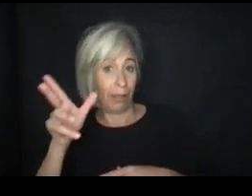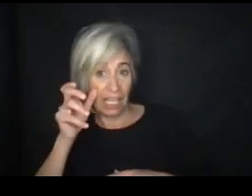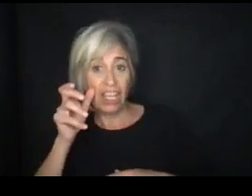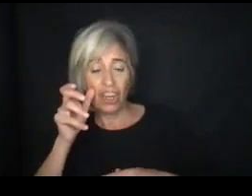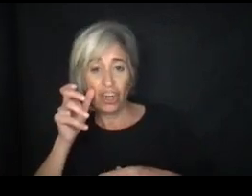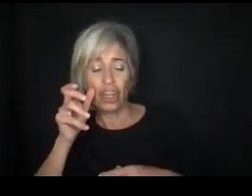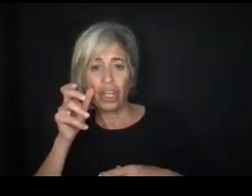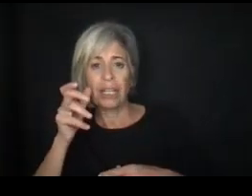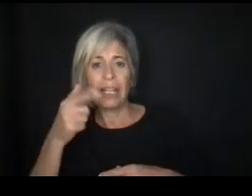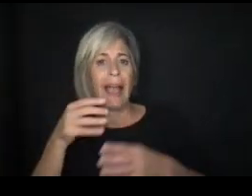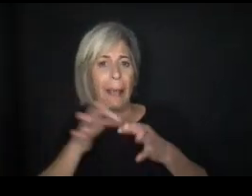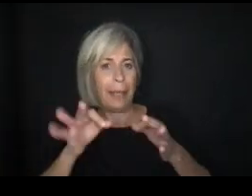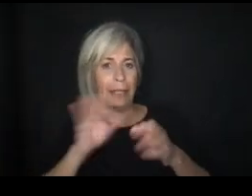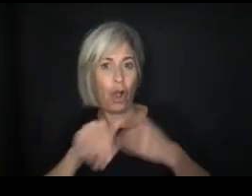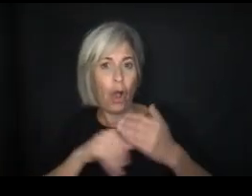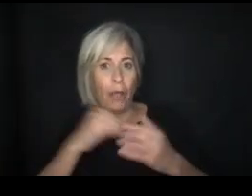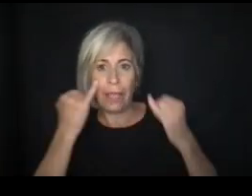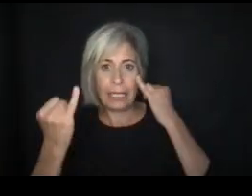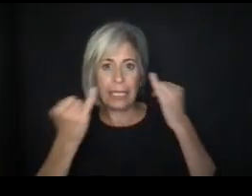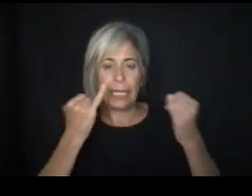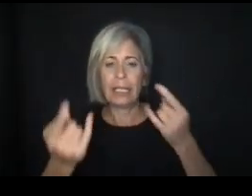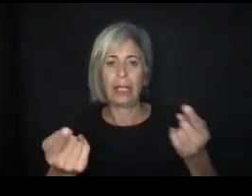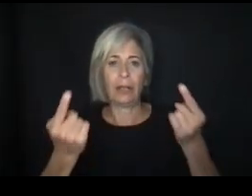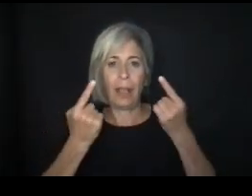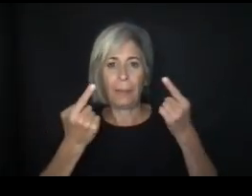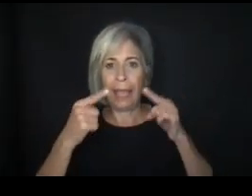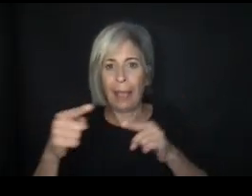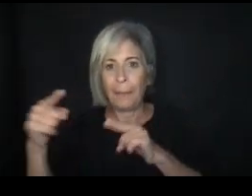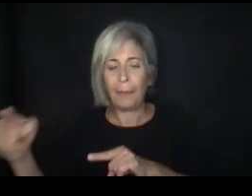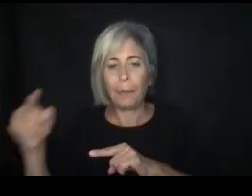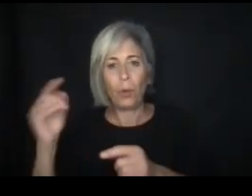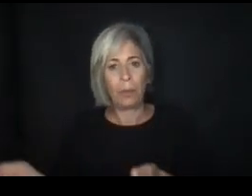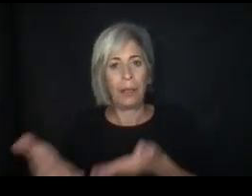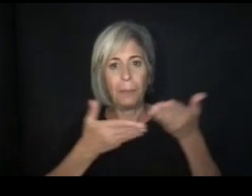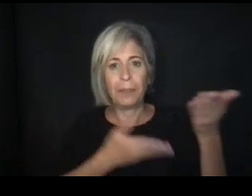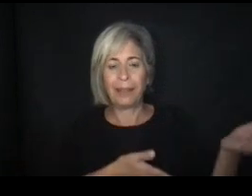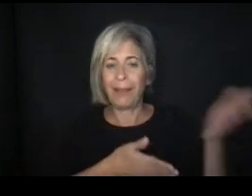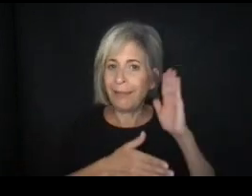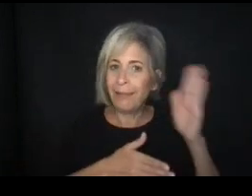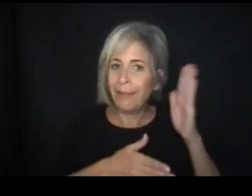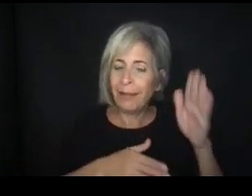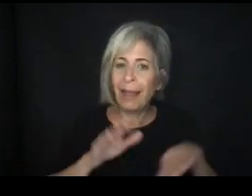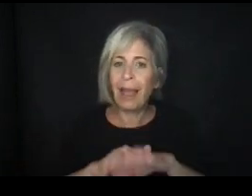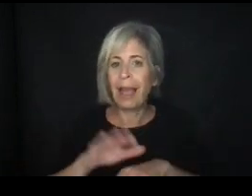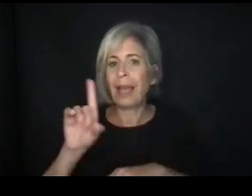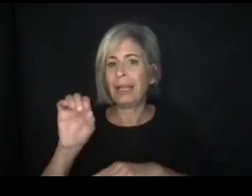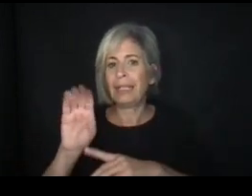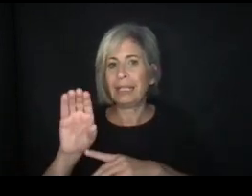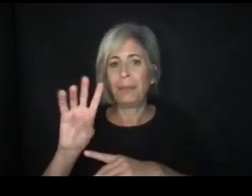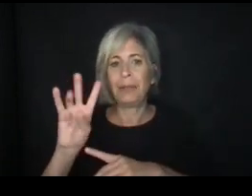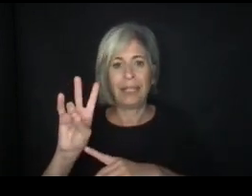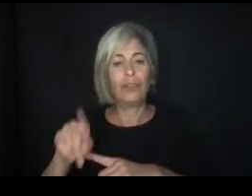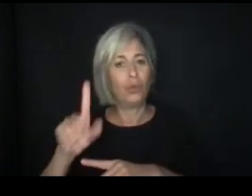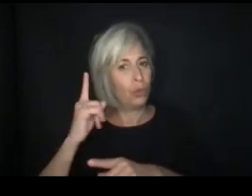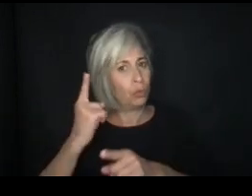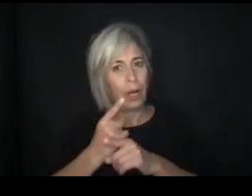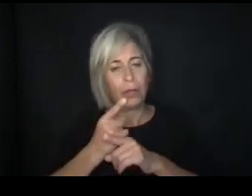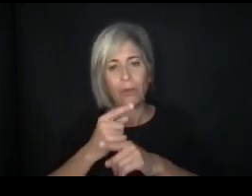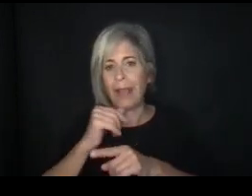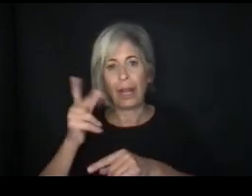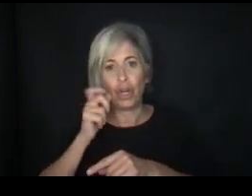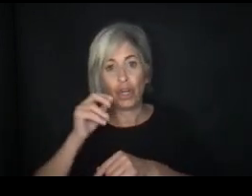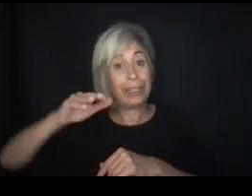I mentioned, all those ideas are coming forward and will be presented to the commission on December 7th. So you're absolutely right. You haven't heard them